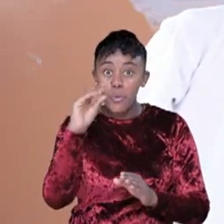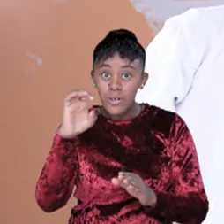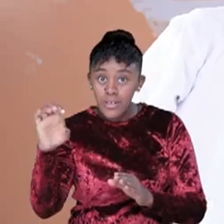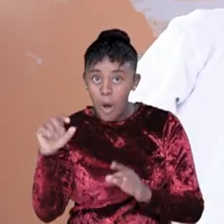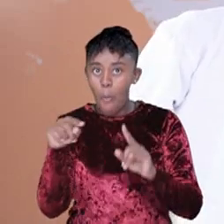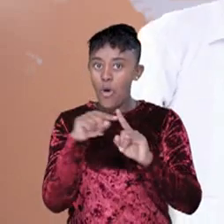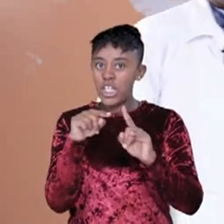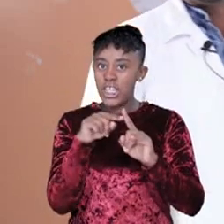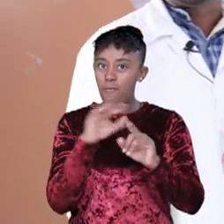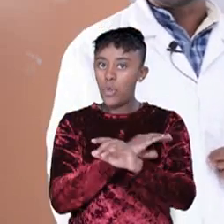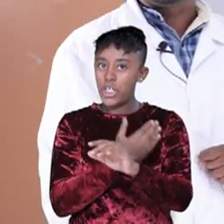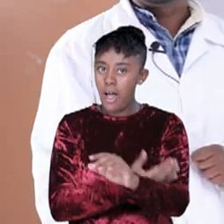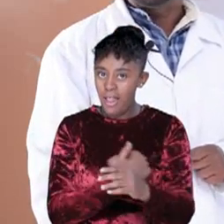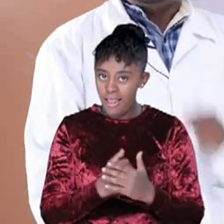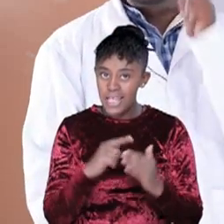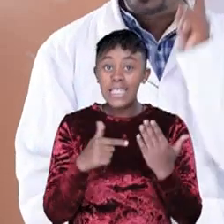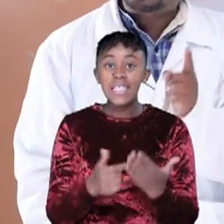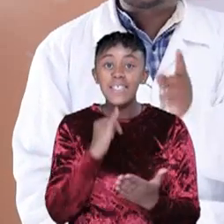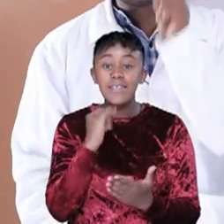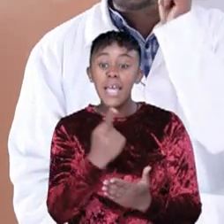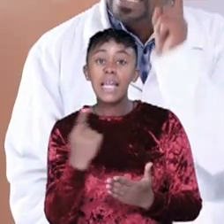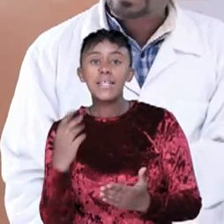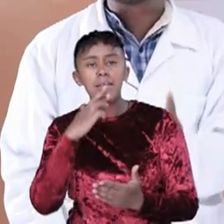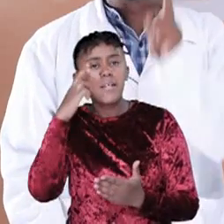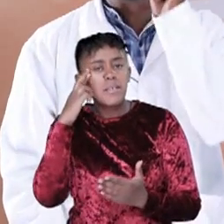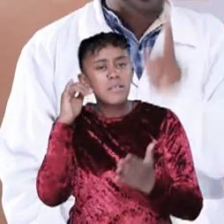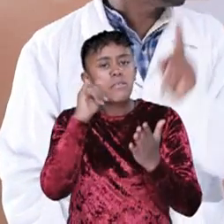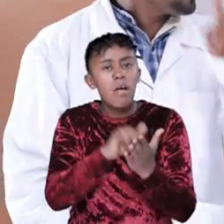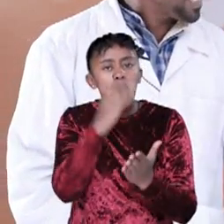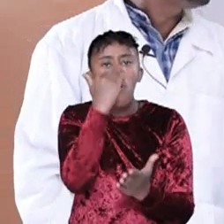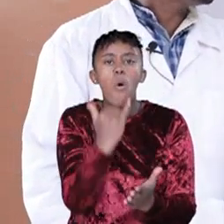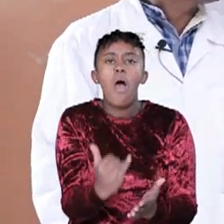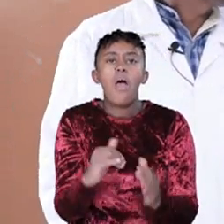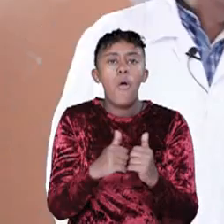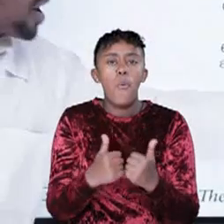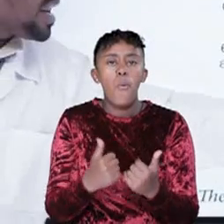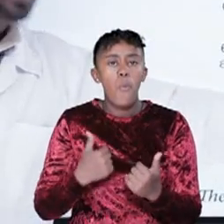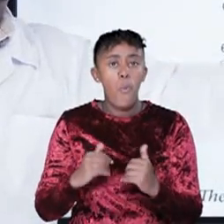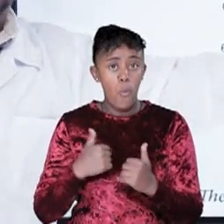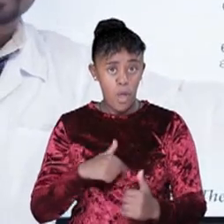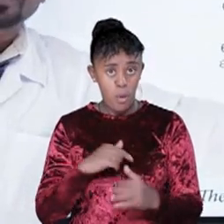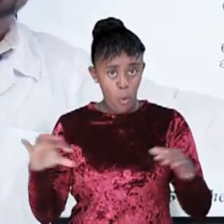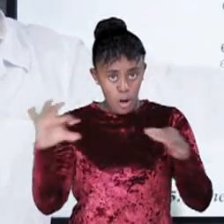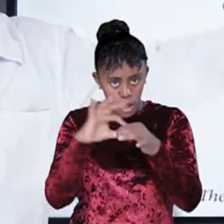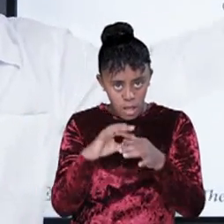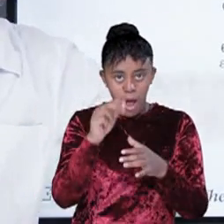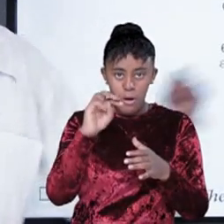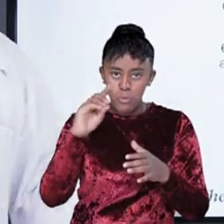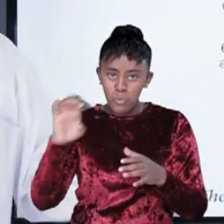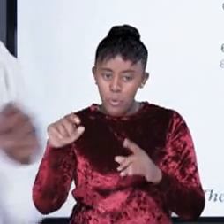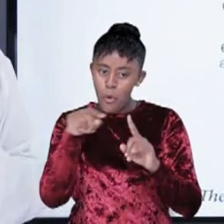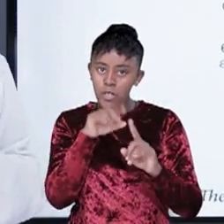anode is at positive potential. There is a reason that why we connect anode is